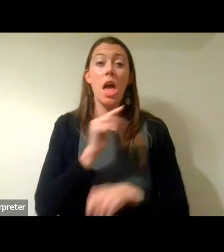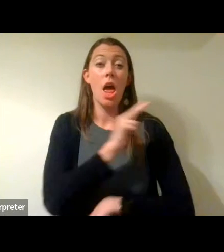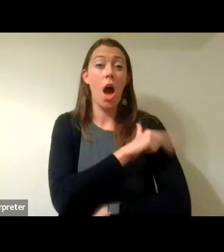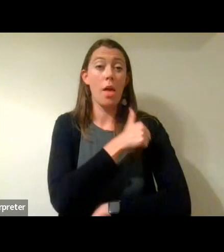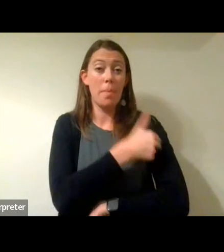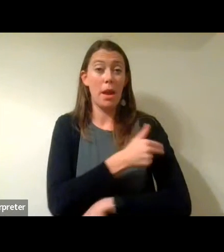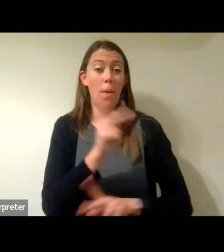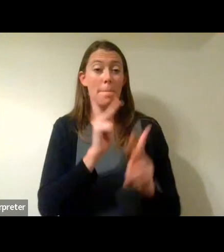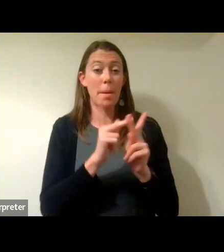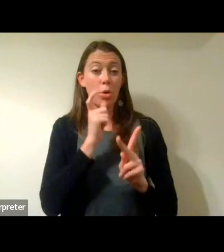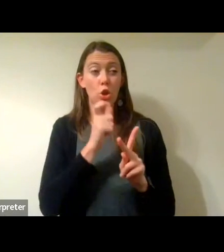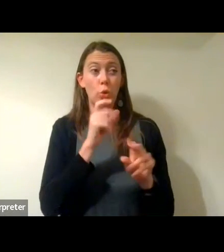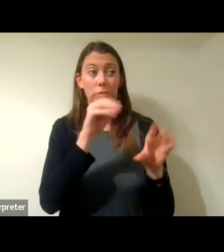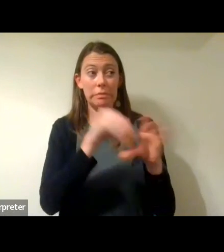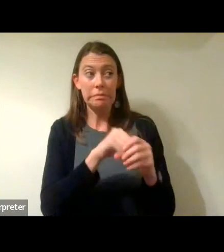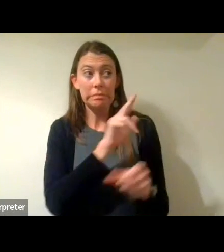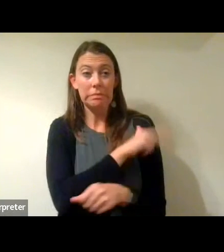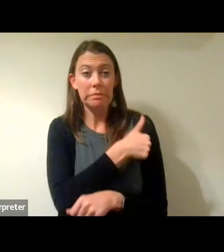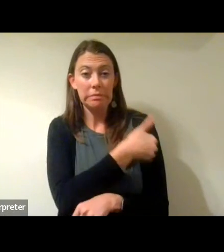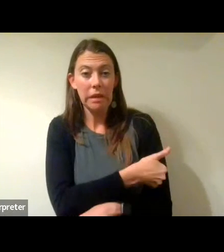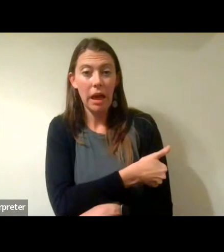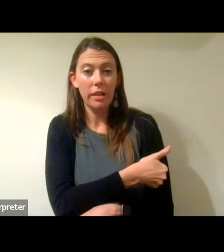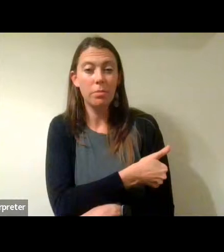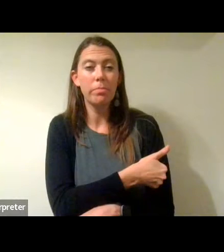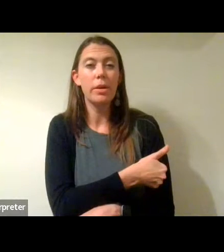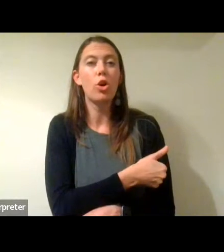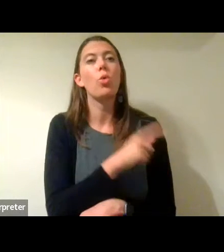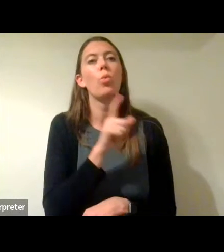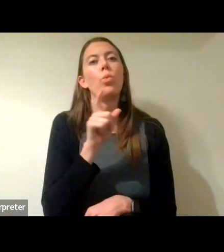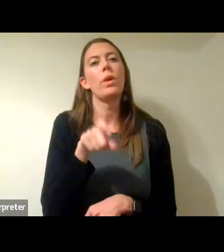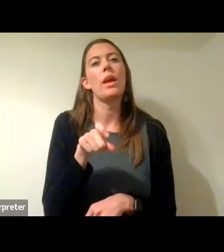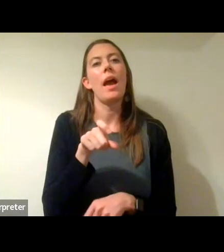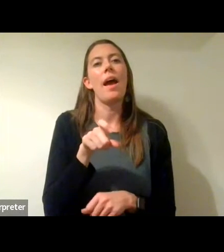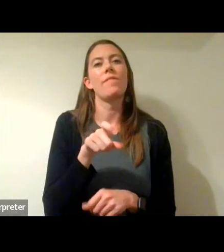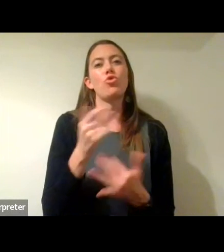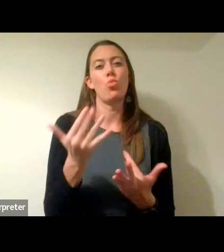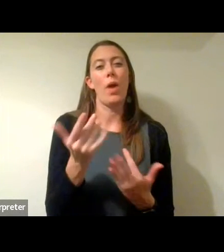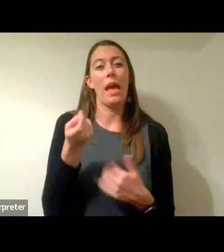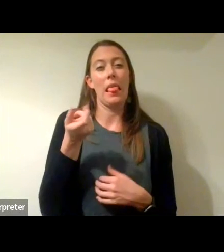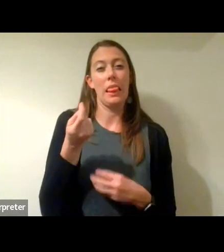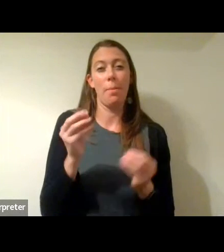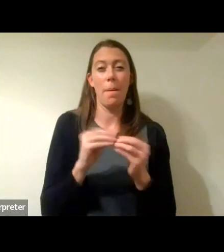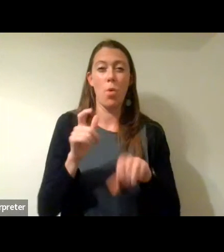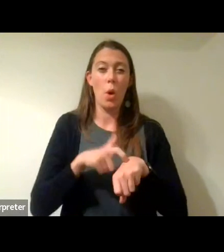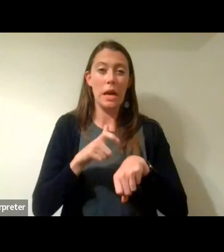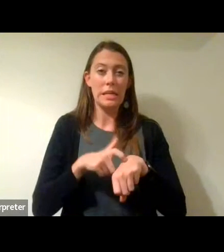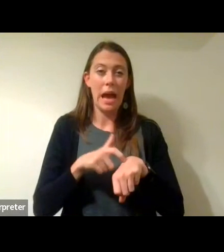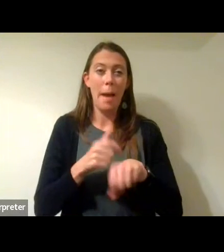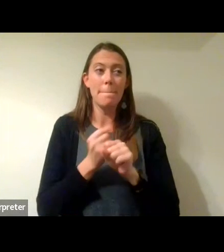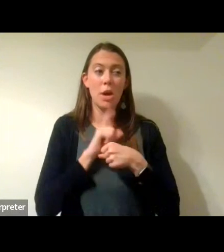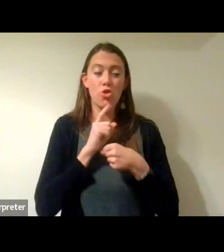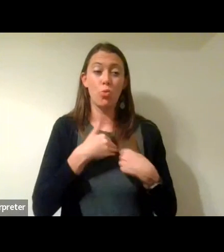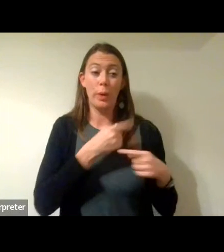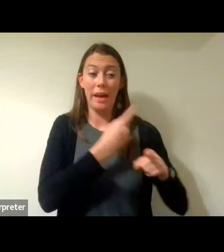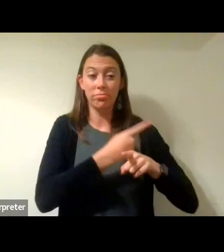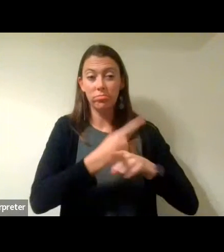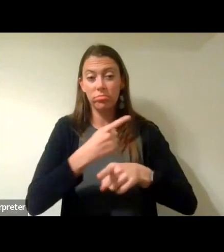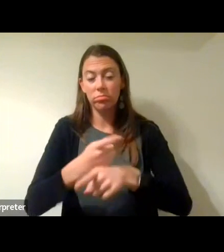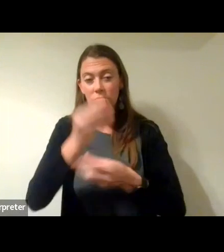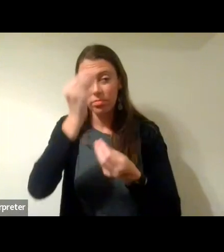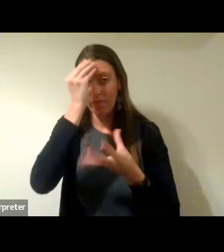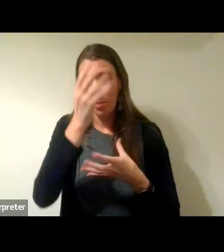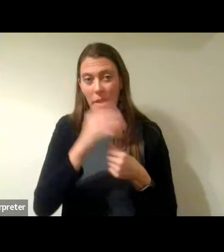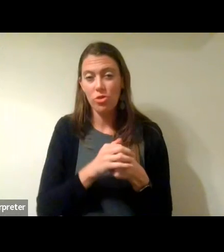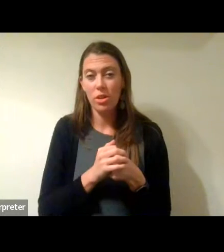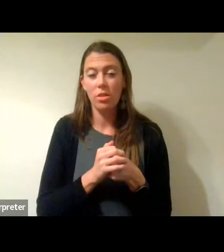data yet. So I think it's just, the data even for May in terms of race, ethnicity, and things like that, that takes a